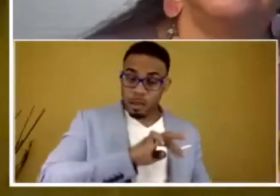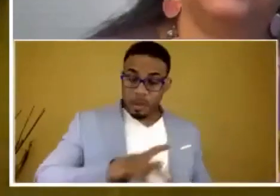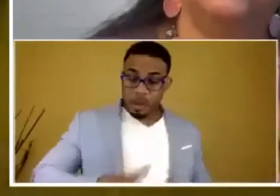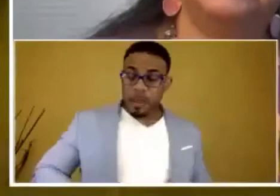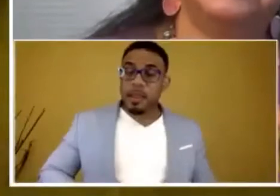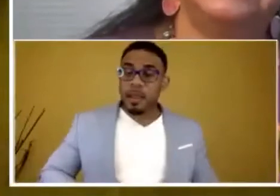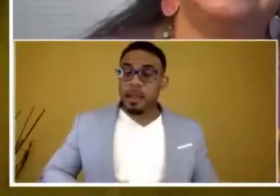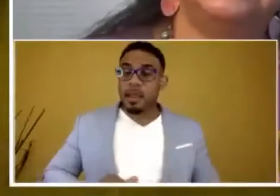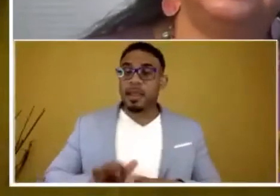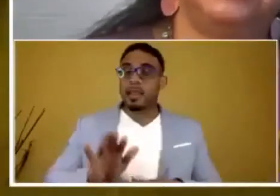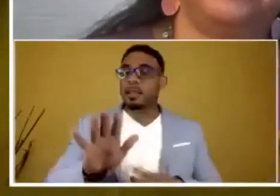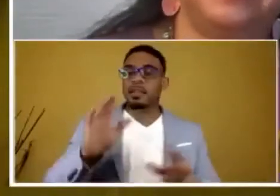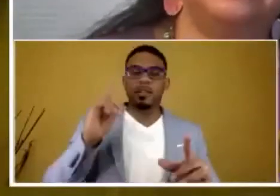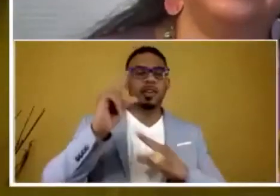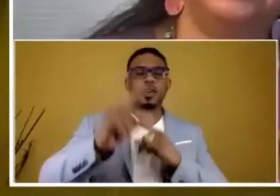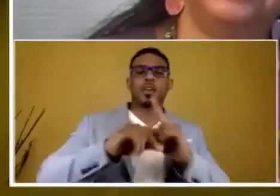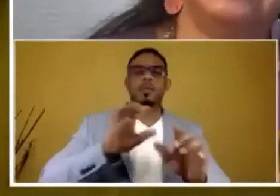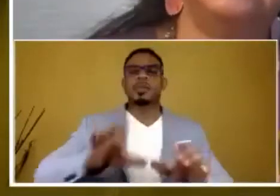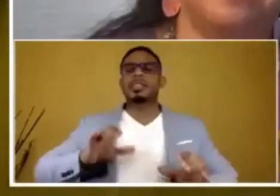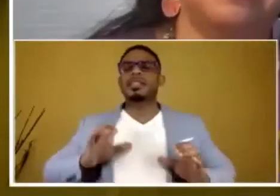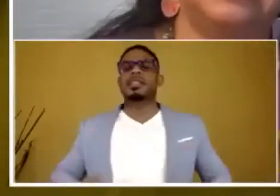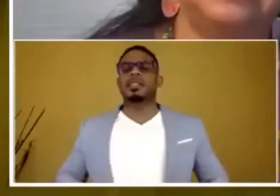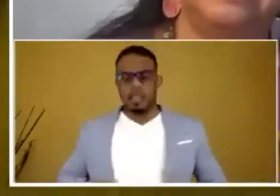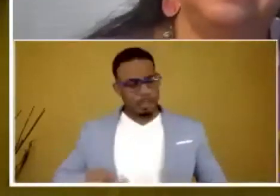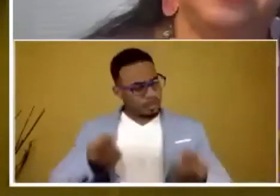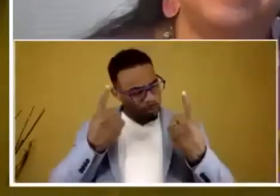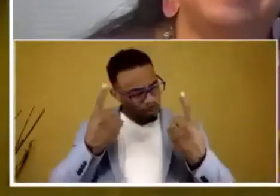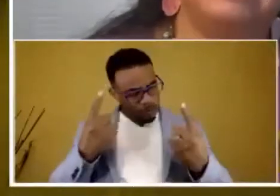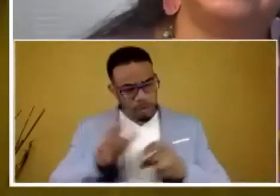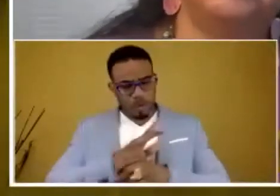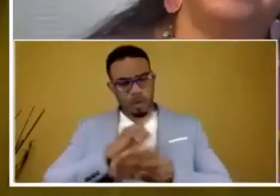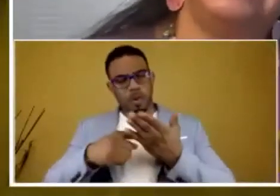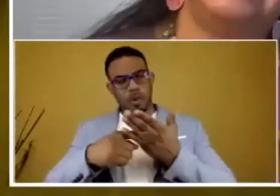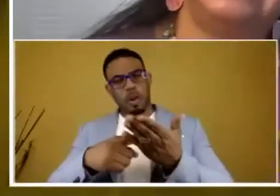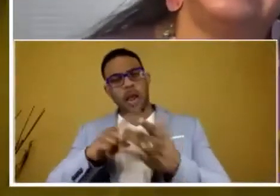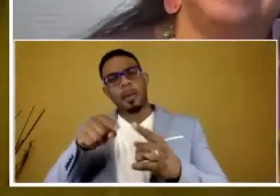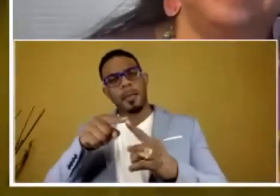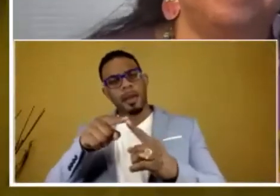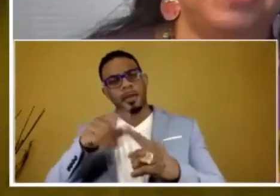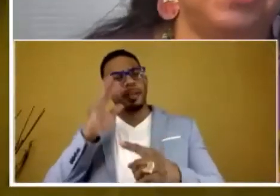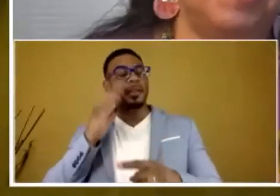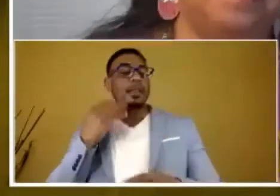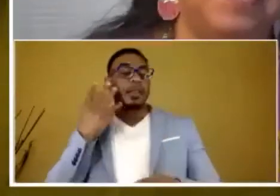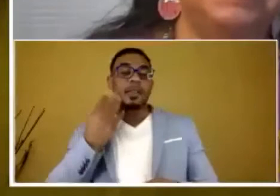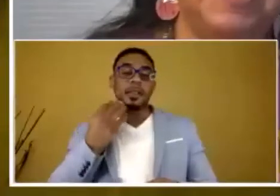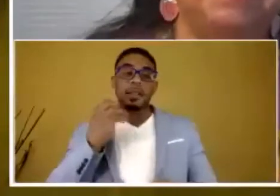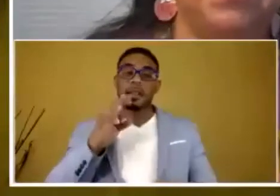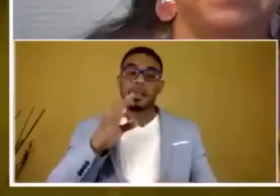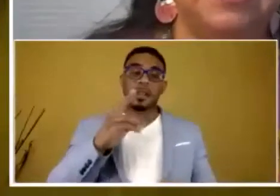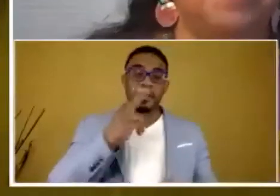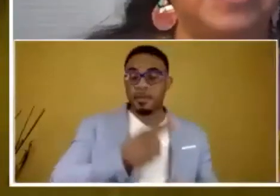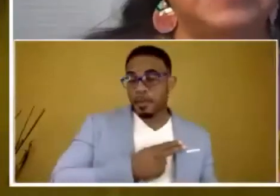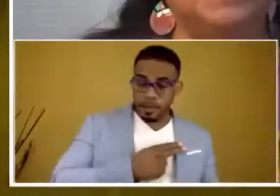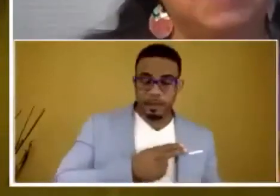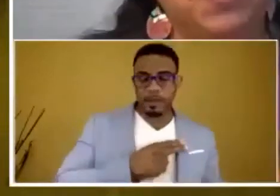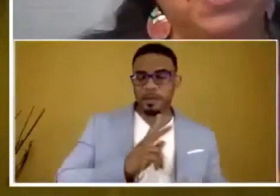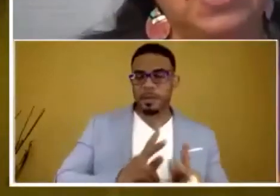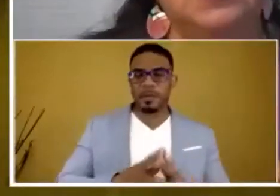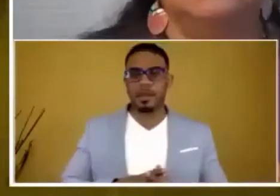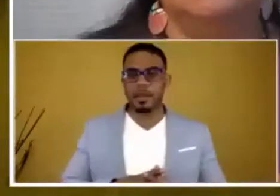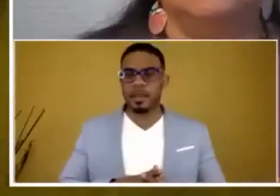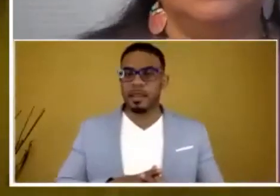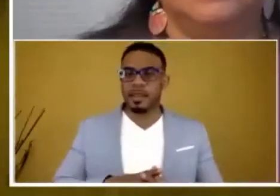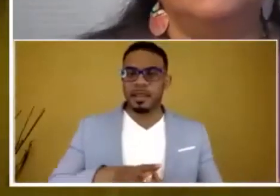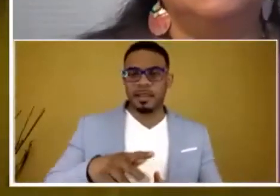his global citizenship, understood and talked about the experiences of the Vietnamese people, the peasant